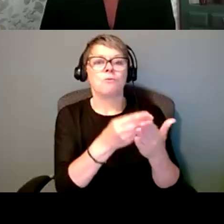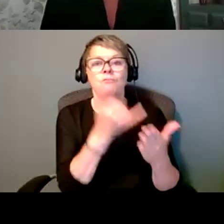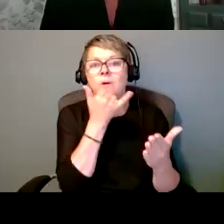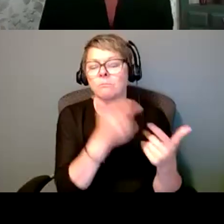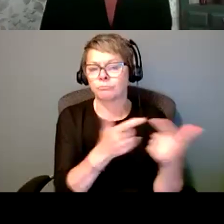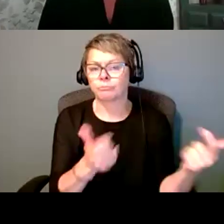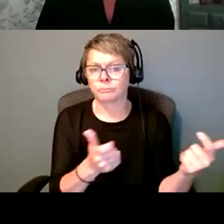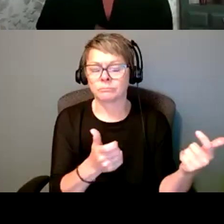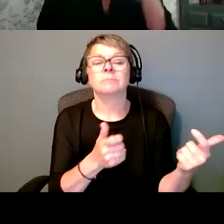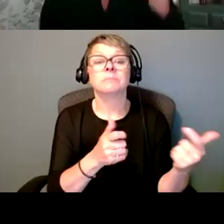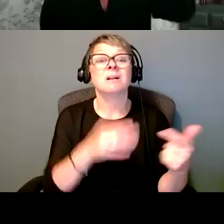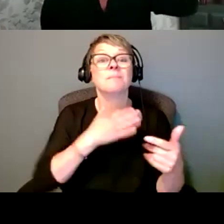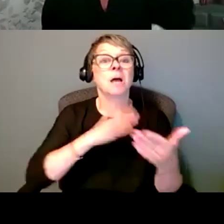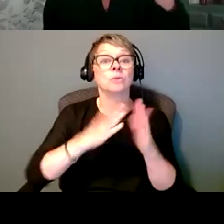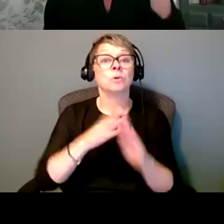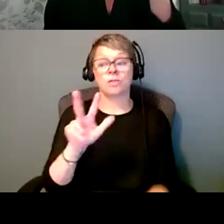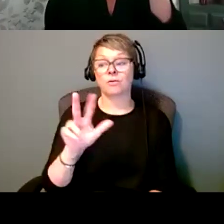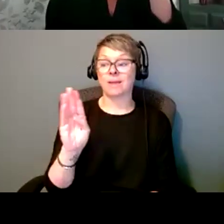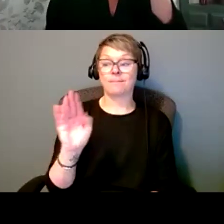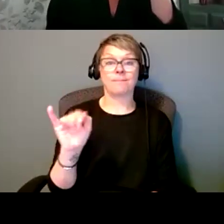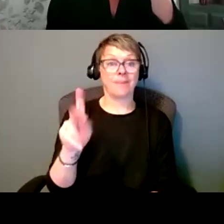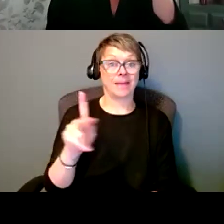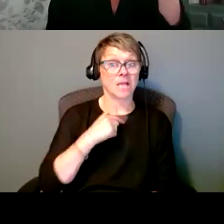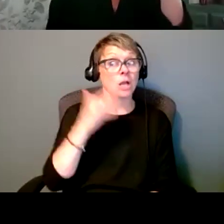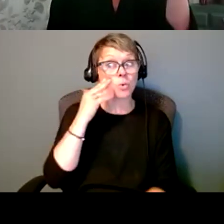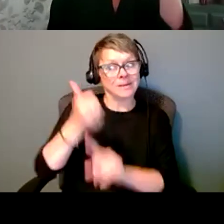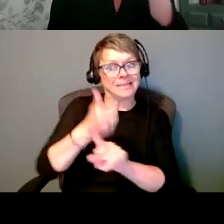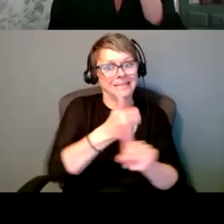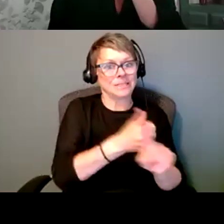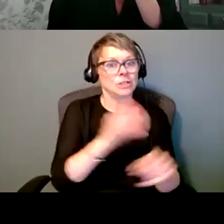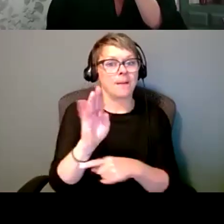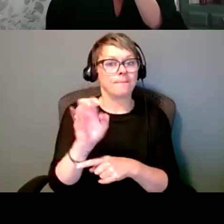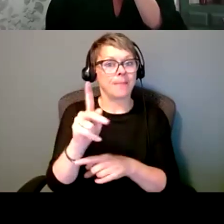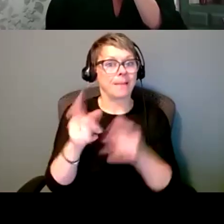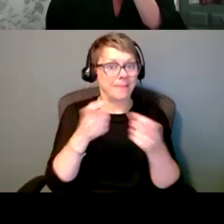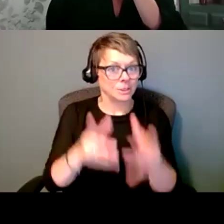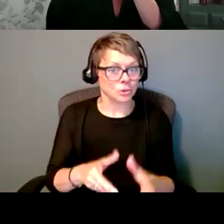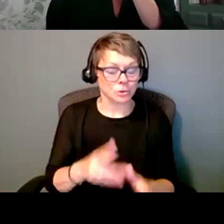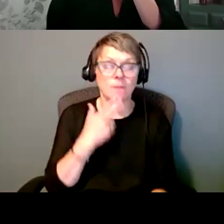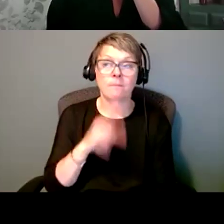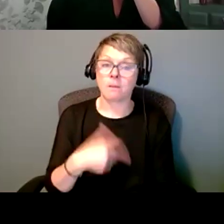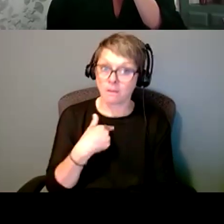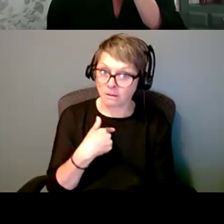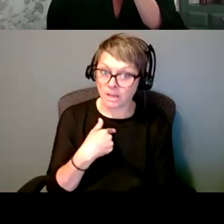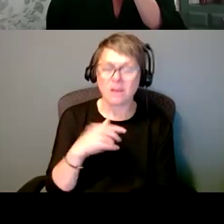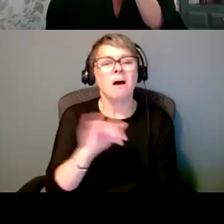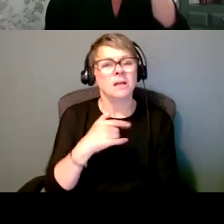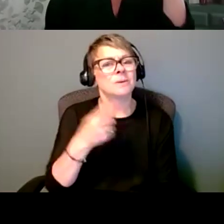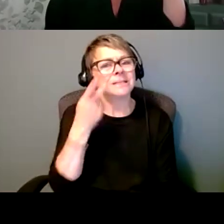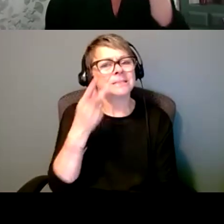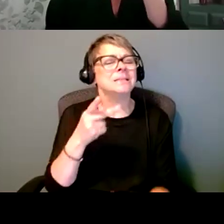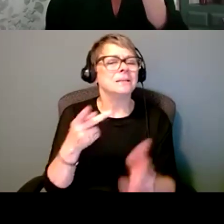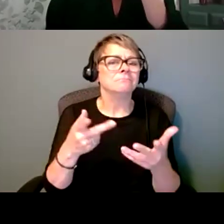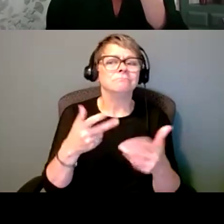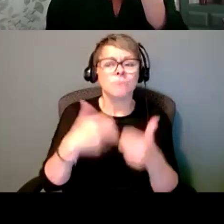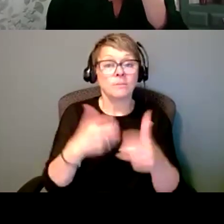community, we have 3 banks, and I'm lucky to know all the bank managers to help with that. The other challenge I'm seeing is isolation